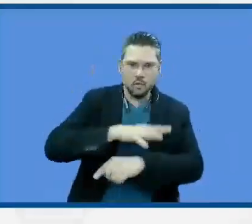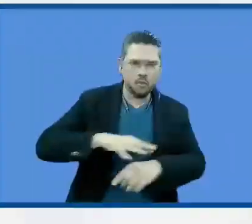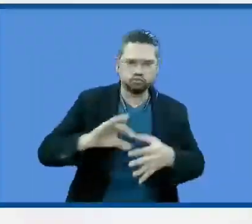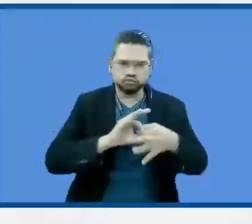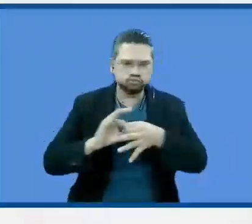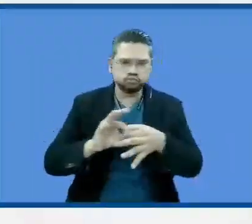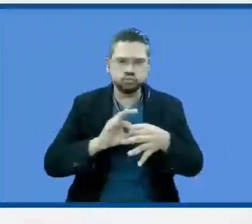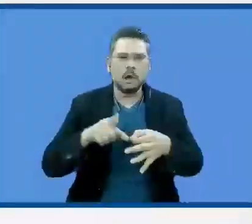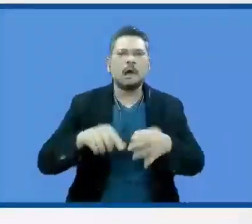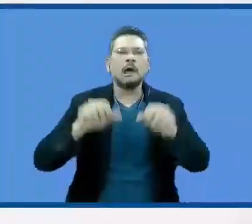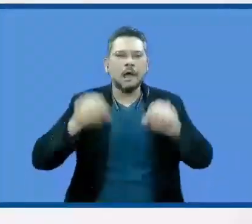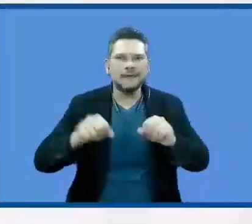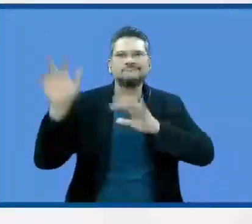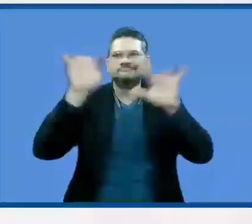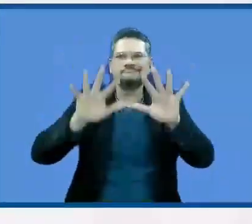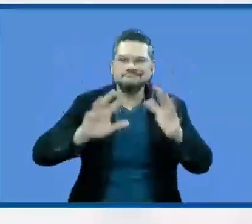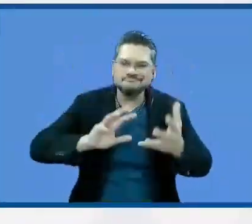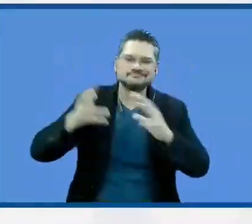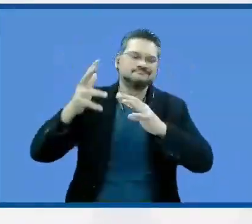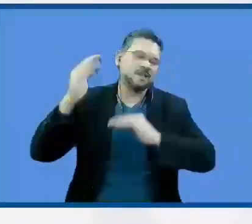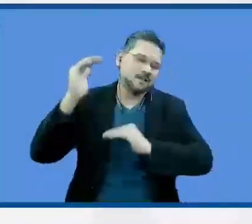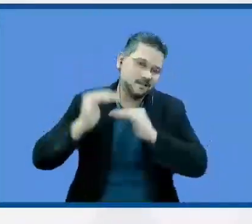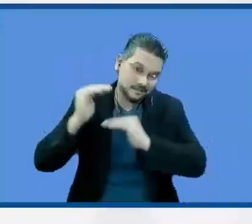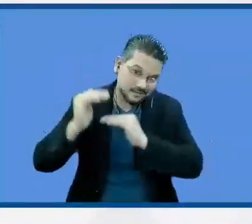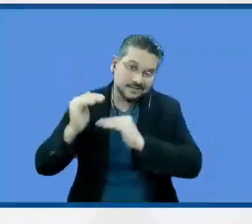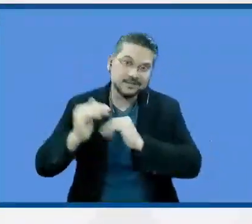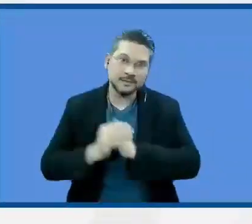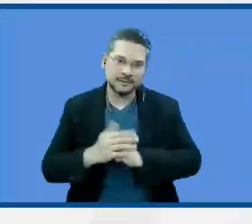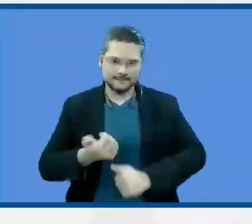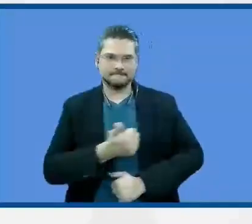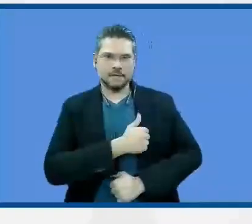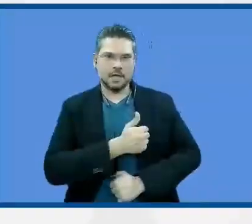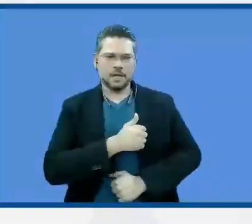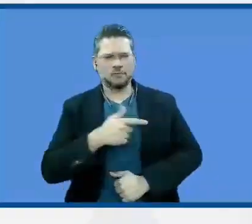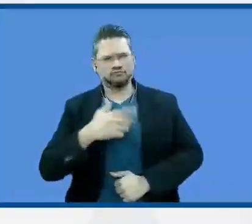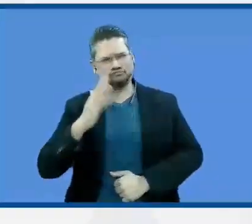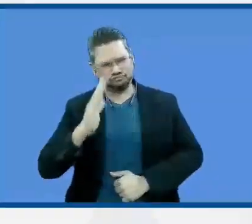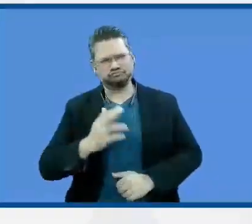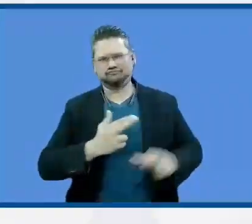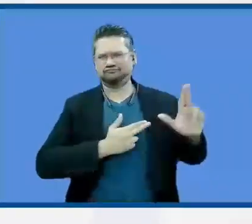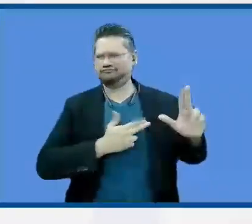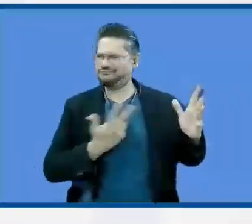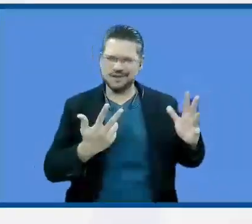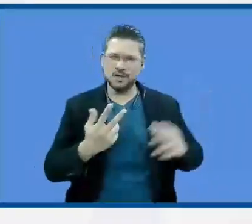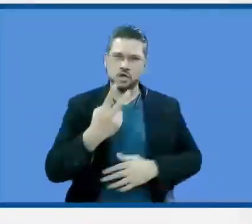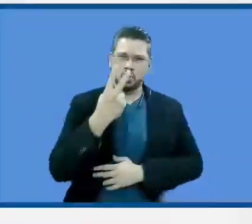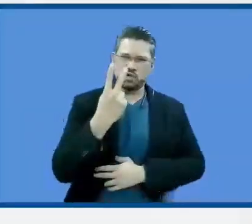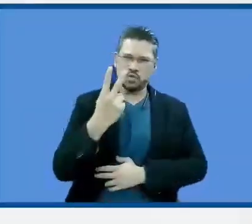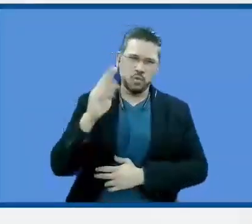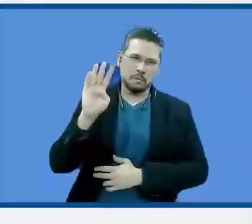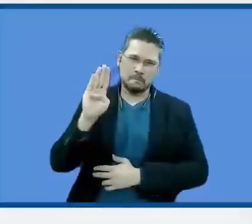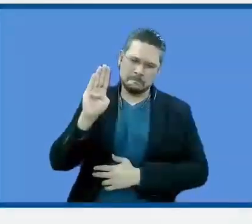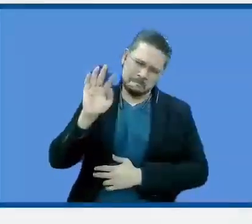disasters. So in Canada, we've committed to planting 2 billion trees over 10 years and to